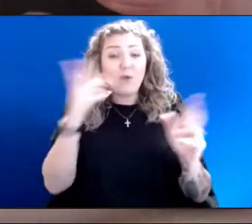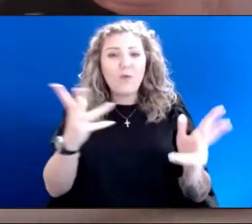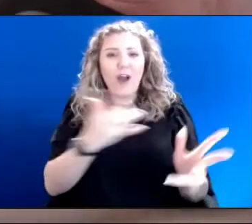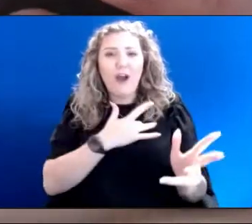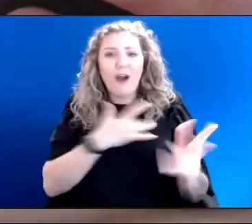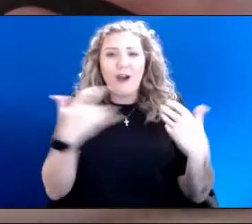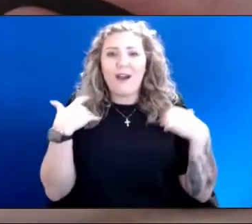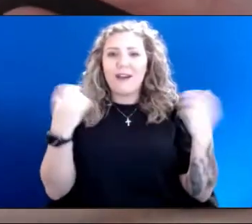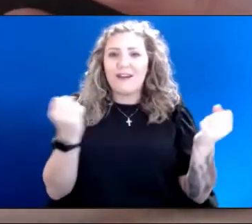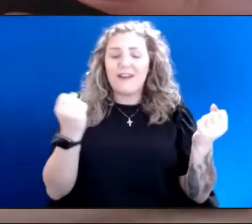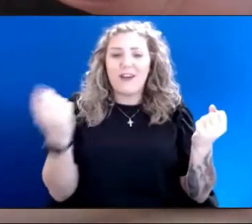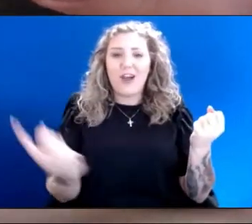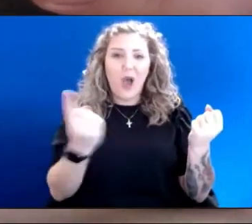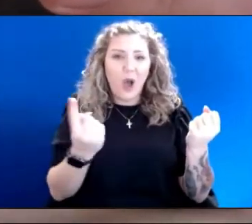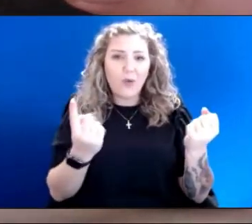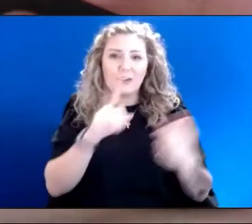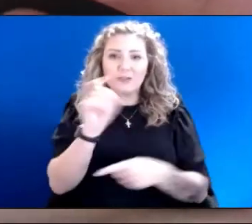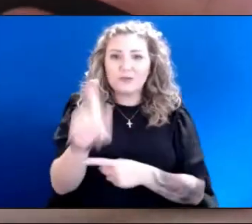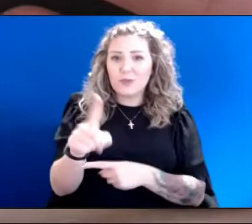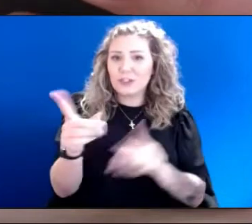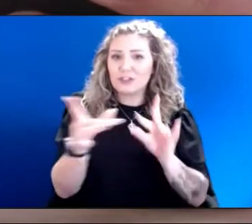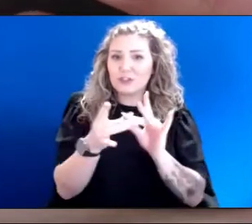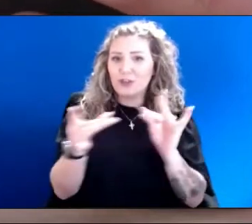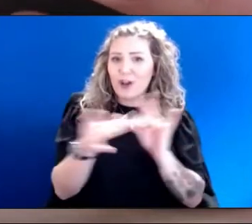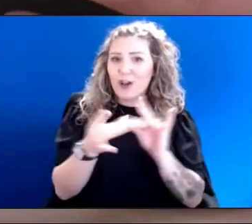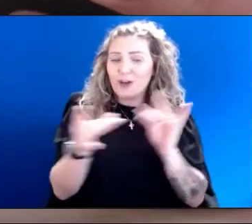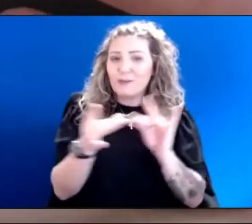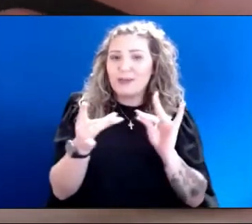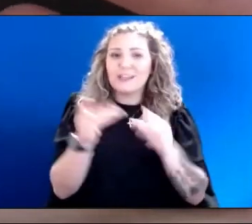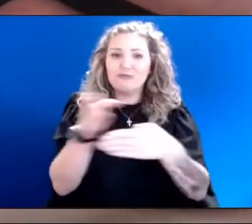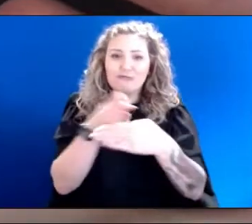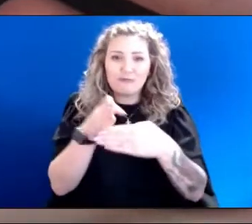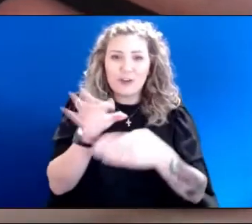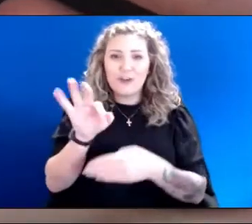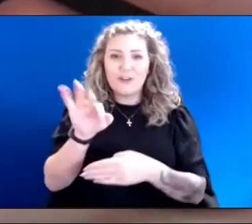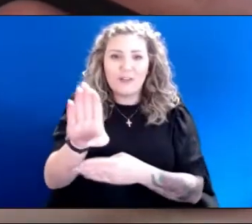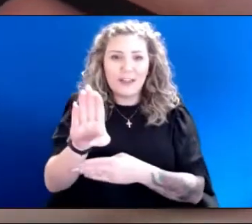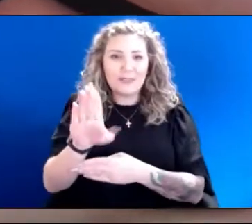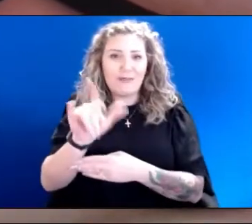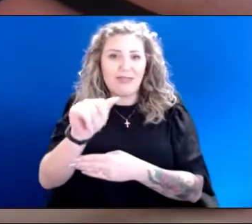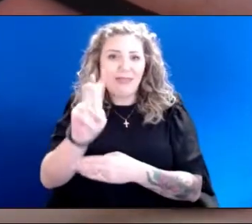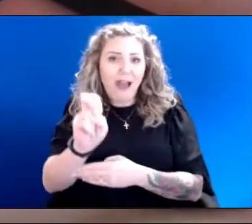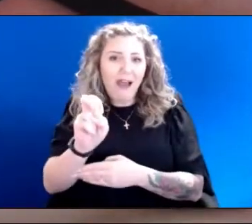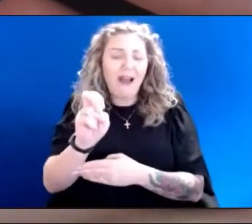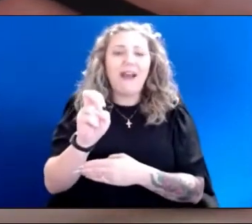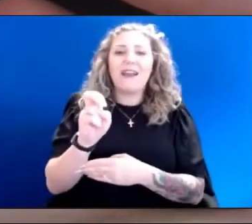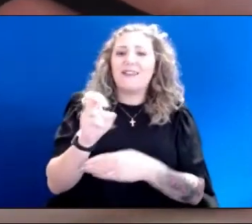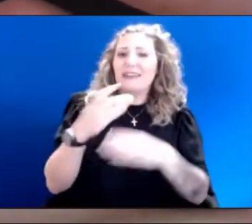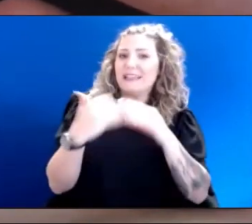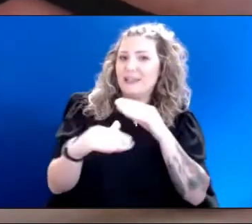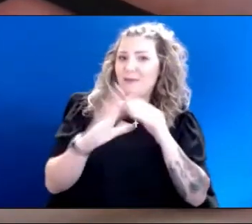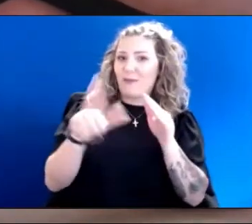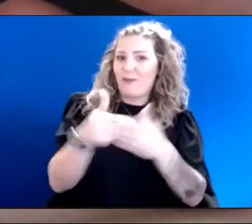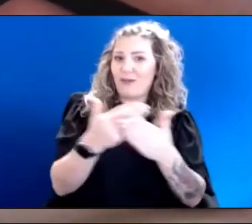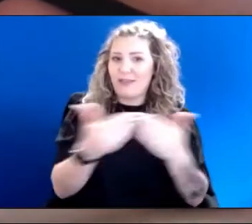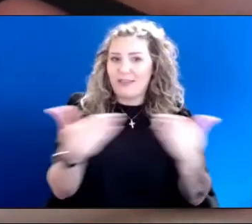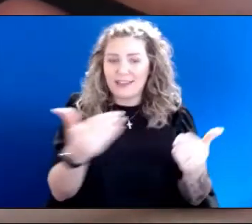question or a comment, you can share those on our Facebook Live, our YouTube channel, or just email us at